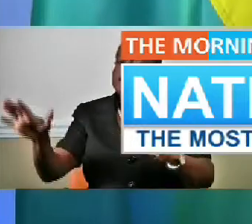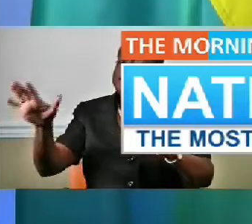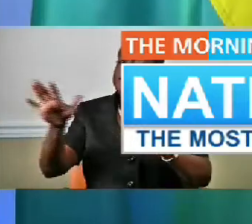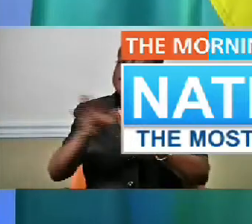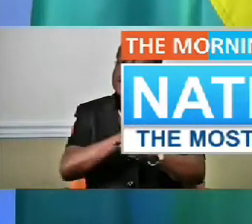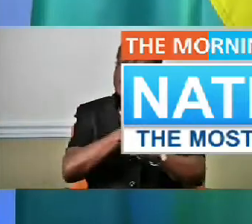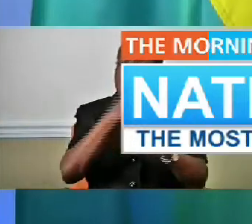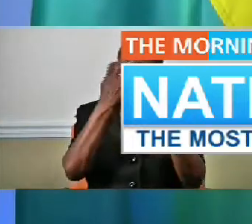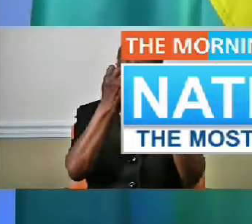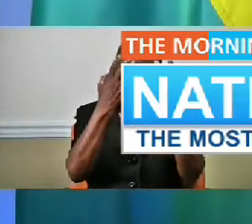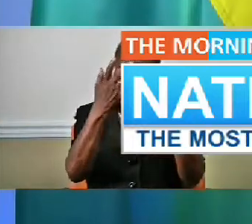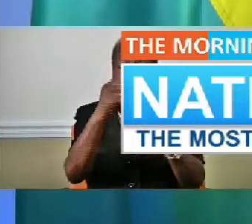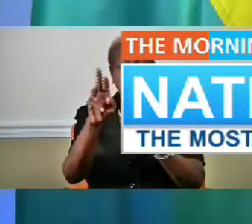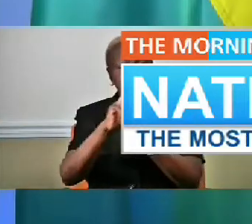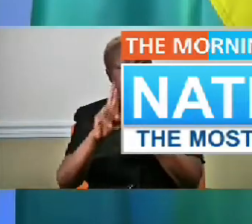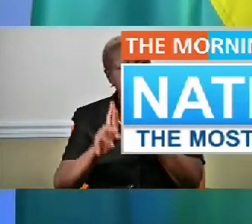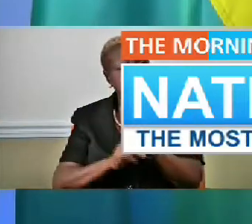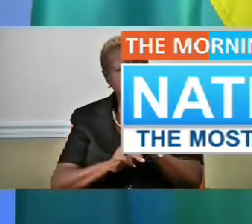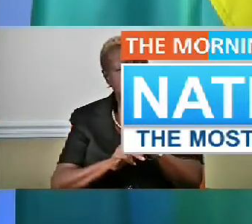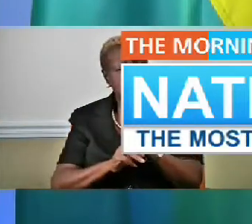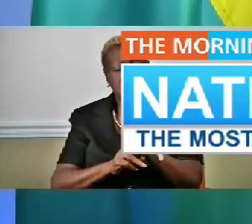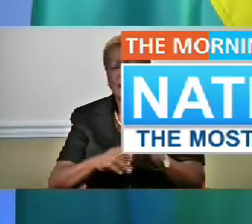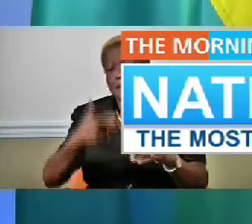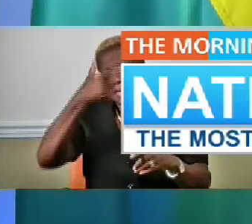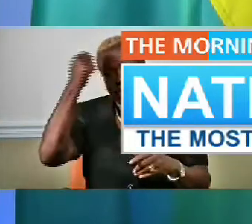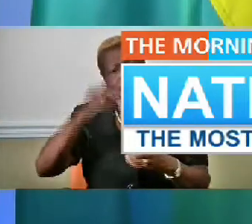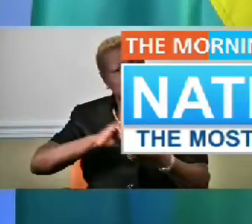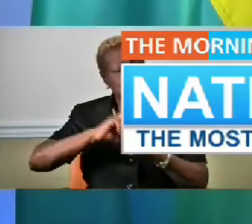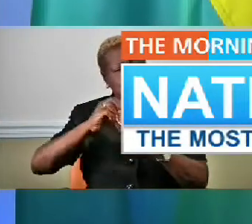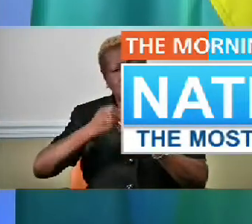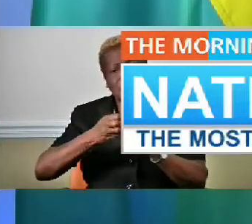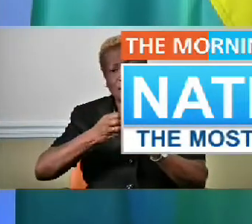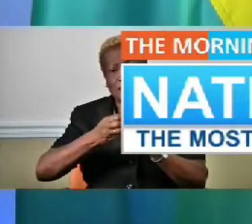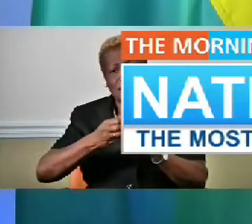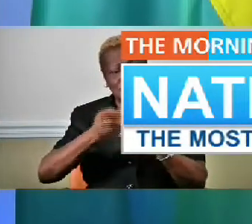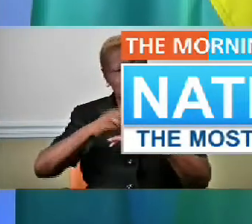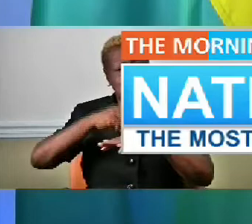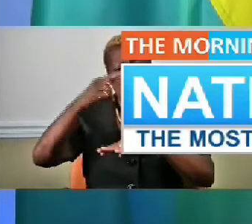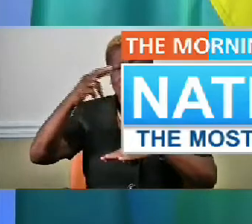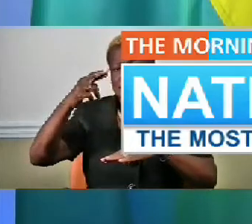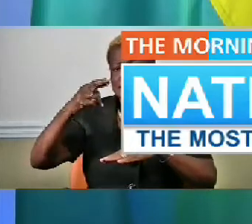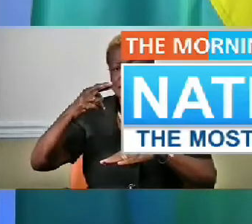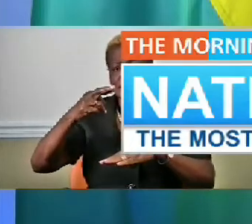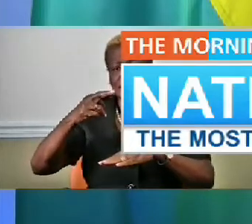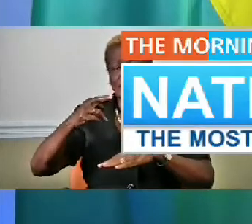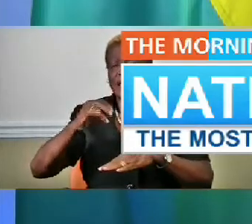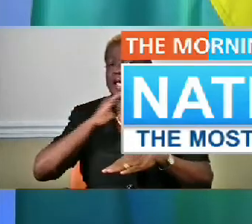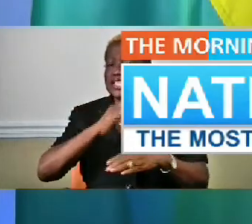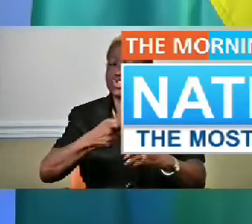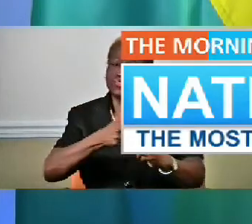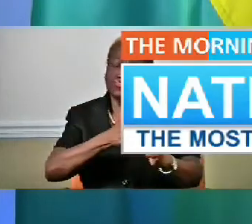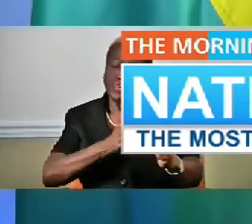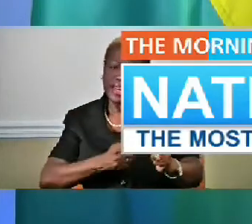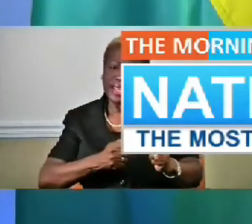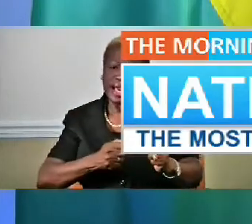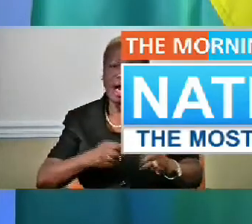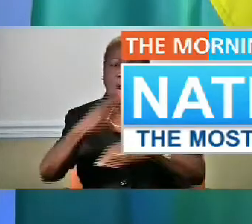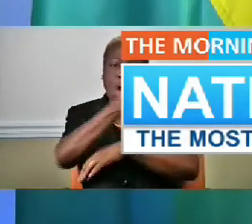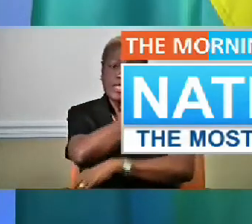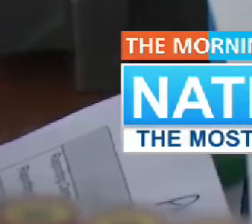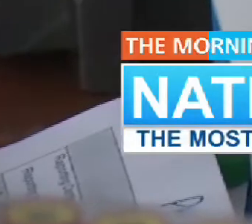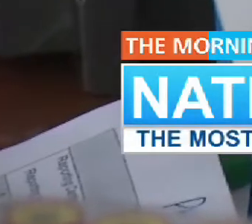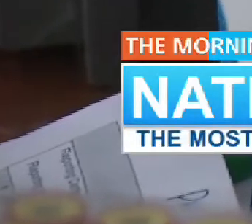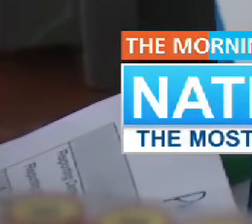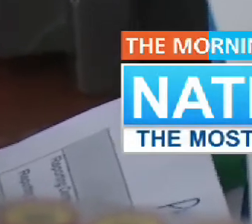rules, because the current elevated numbers of cases is straining our hospital and healthcare